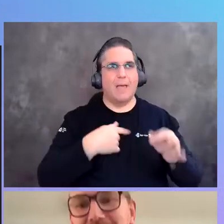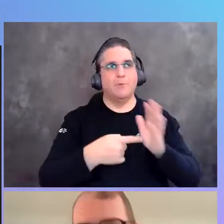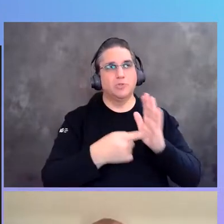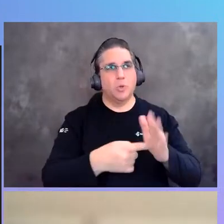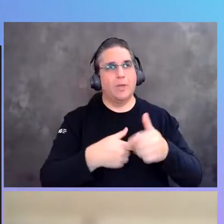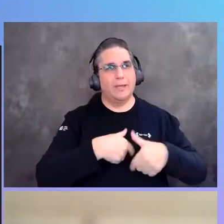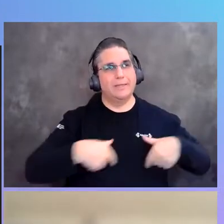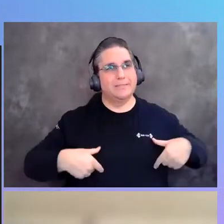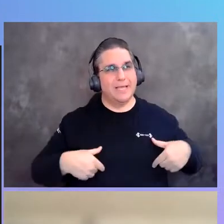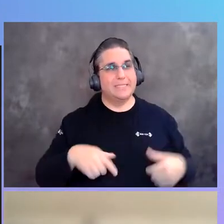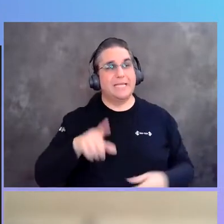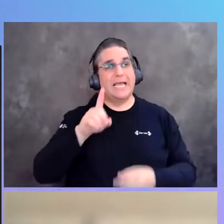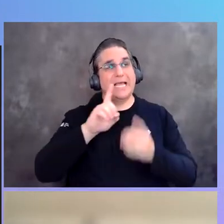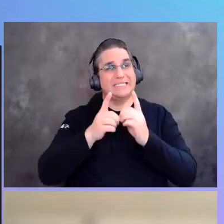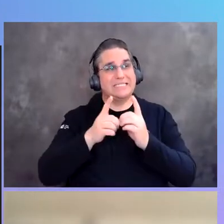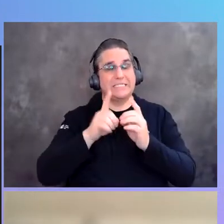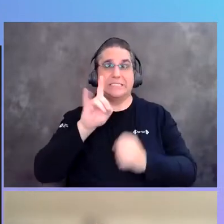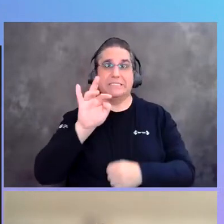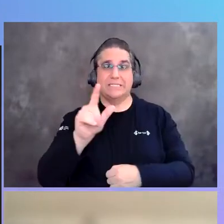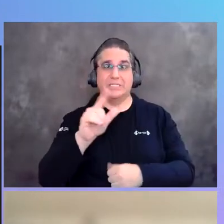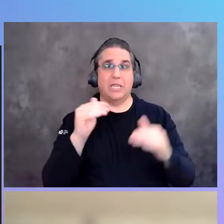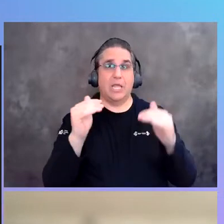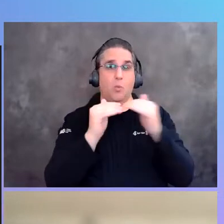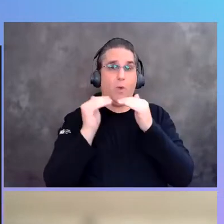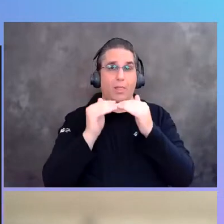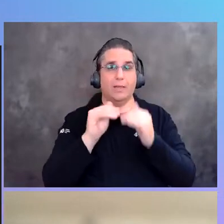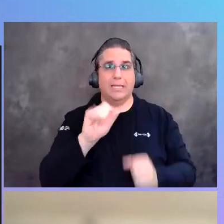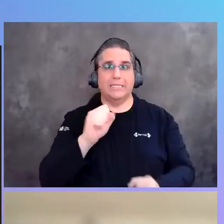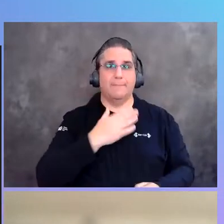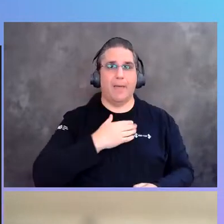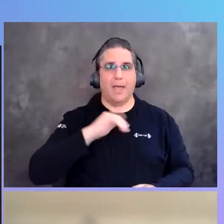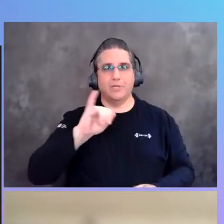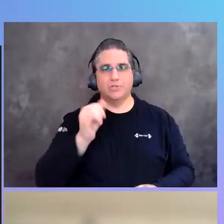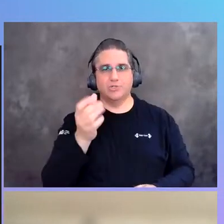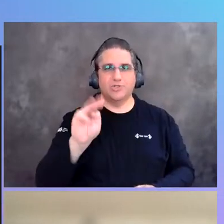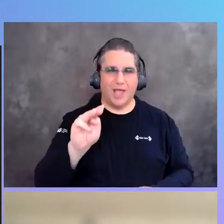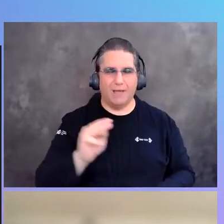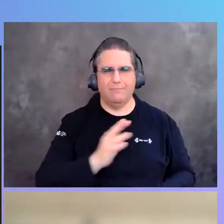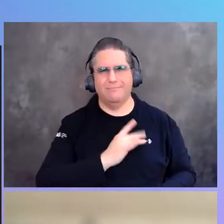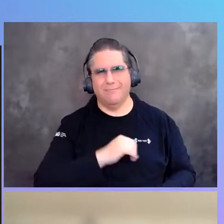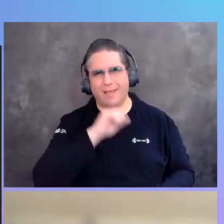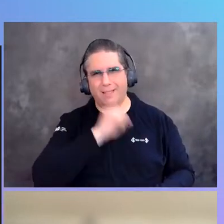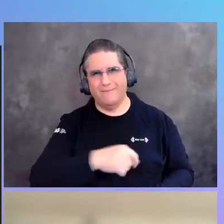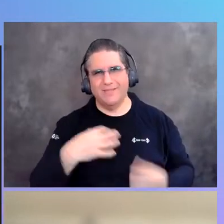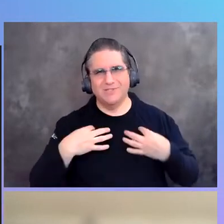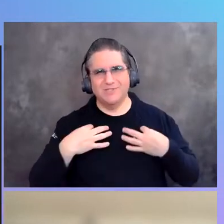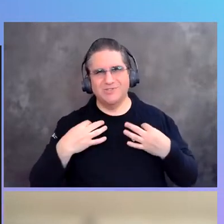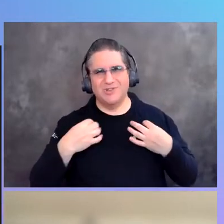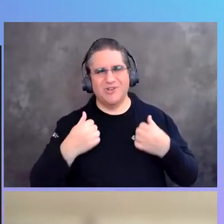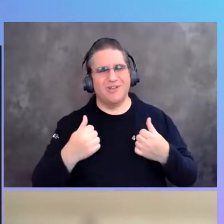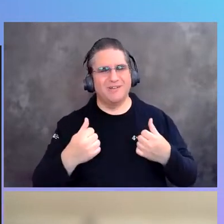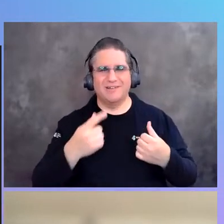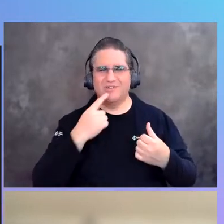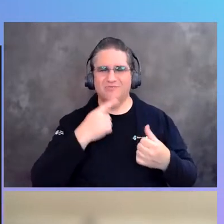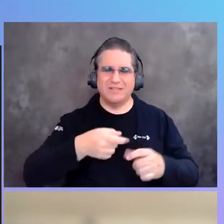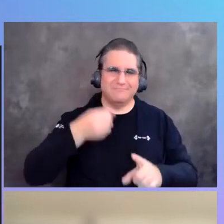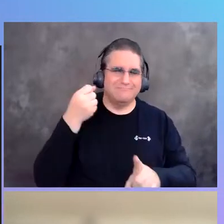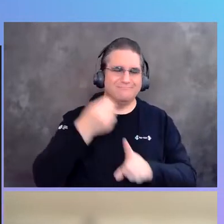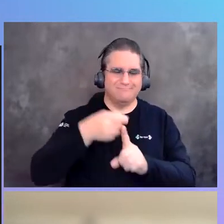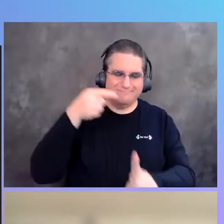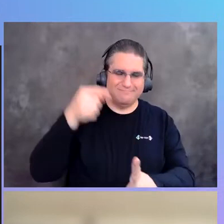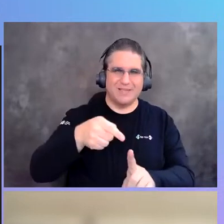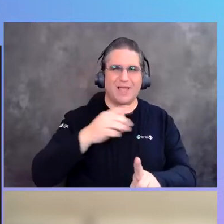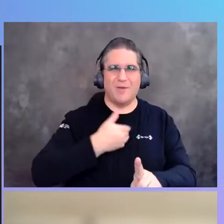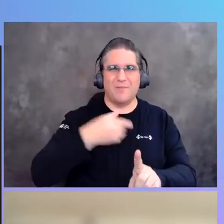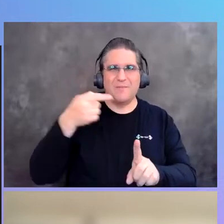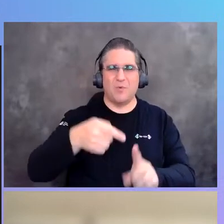my jam t-shirt. Fantastic t-shirt. I really appreciate it. It really brings home what we're trying to get across